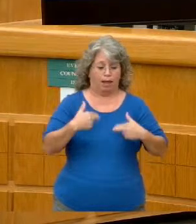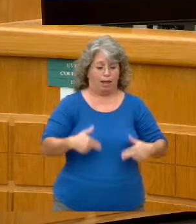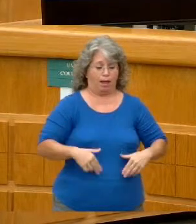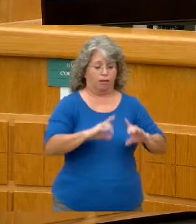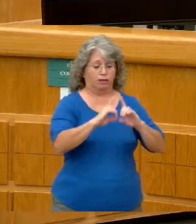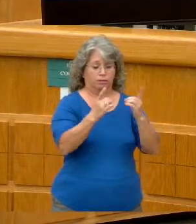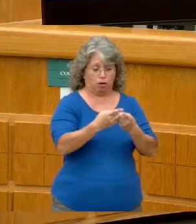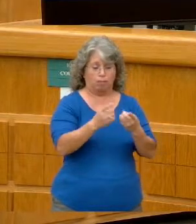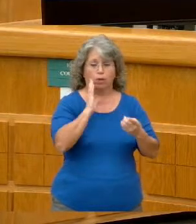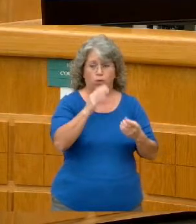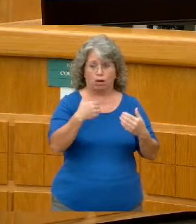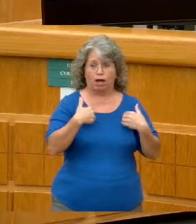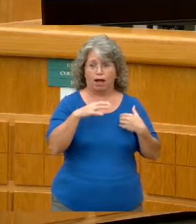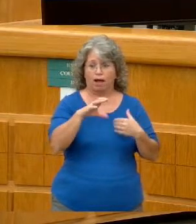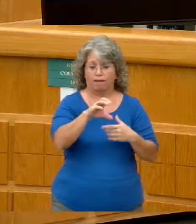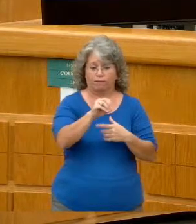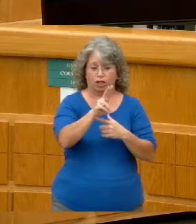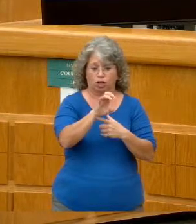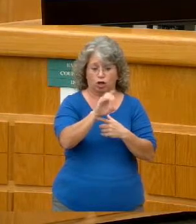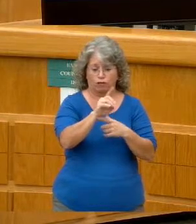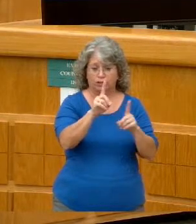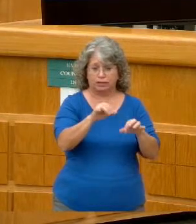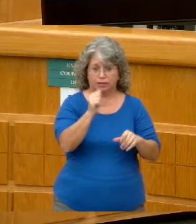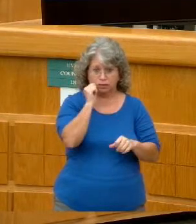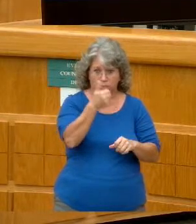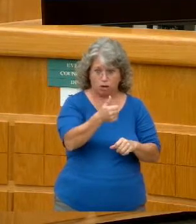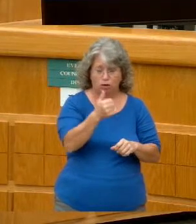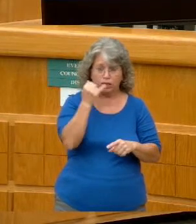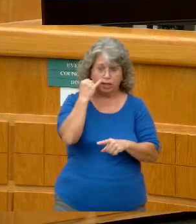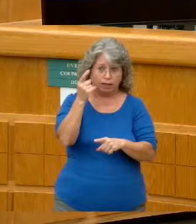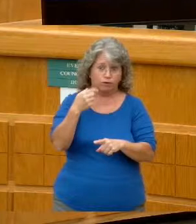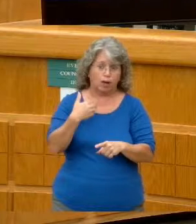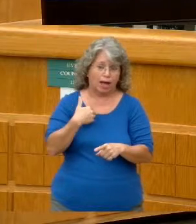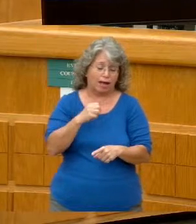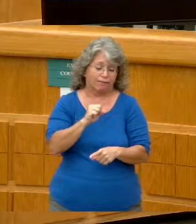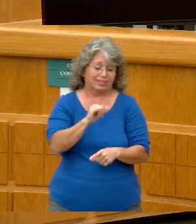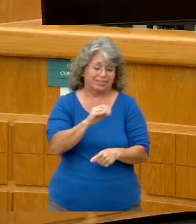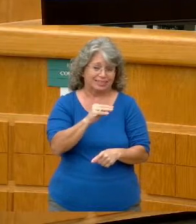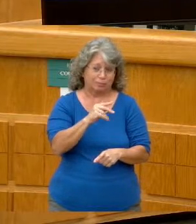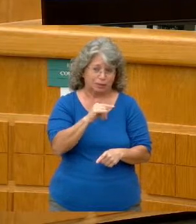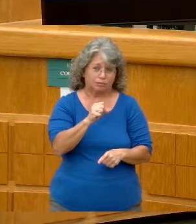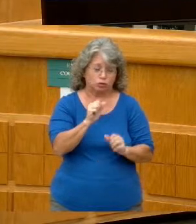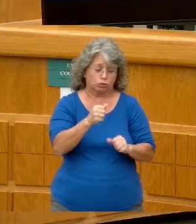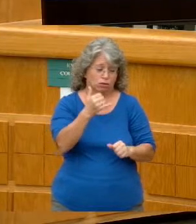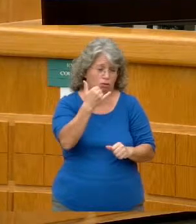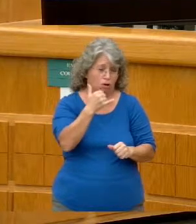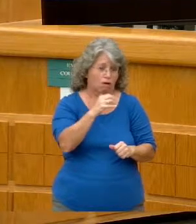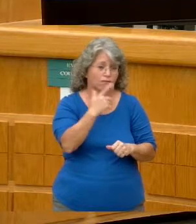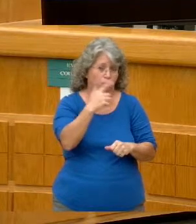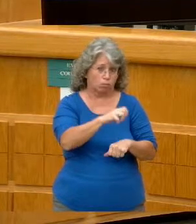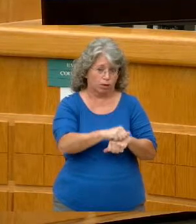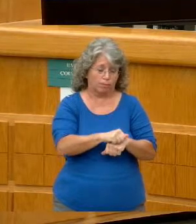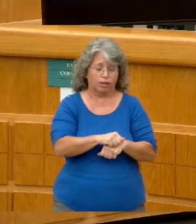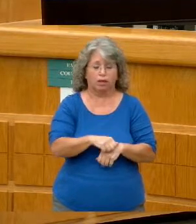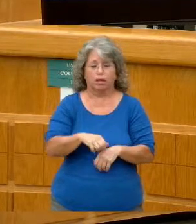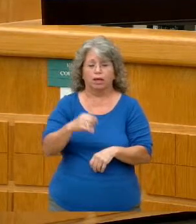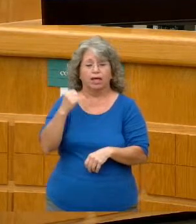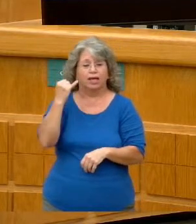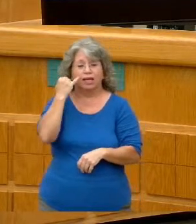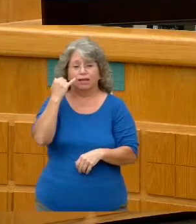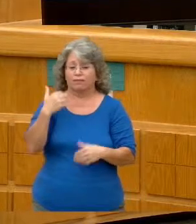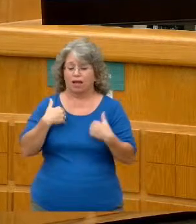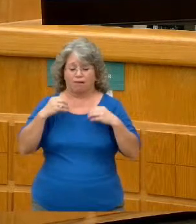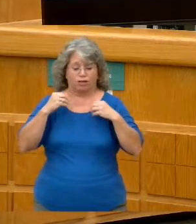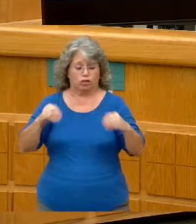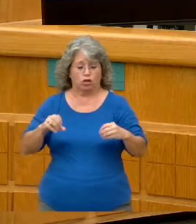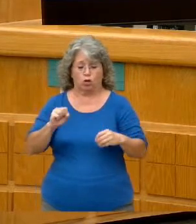department, we're doing COVID testing tomorrow. So if you call, we can get you in, especially if you are symptomatic. If you're asymptomatic, the state is